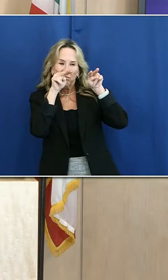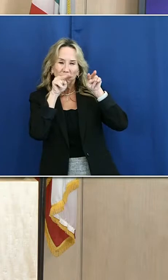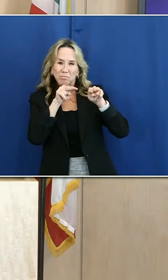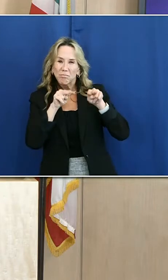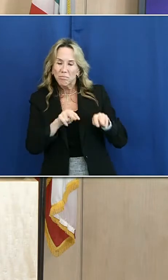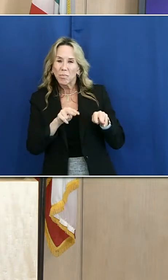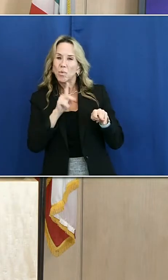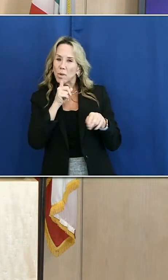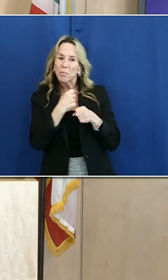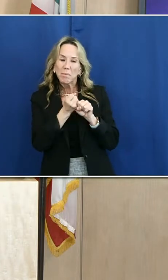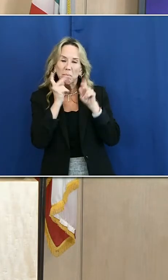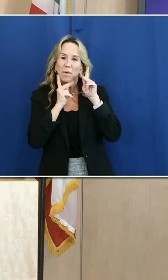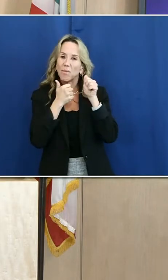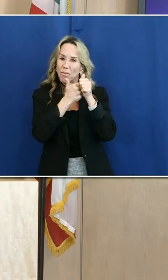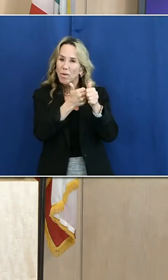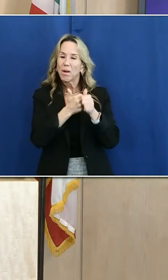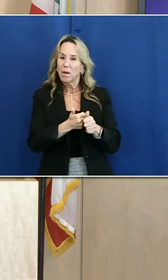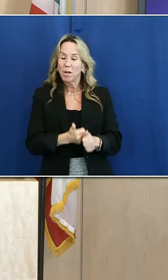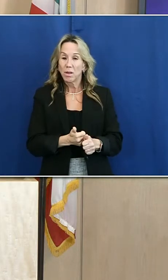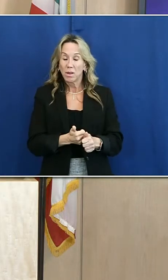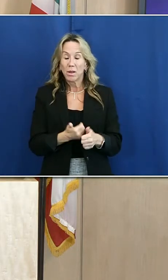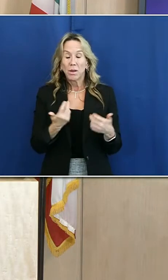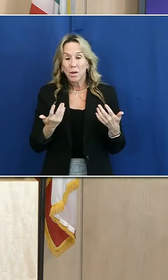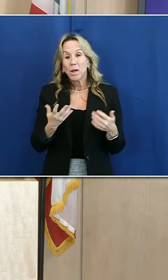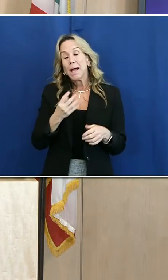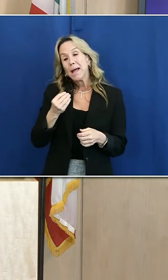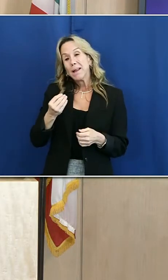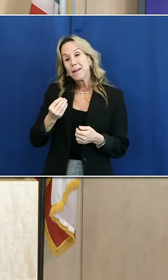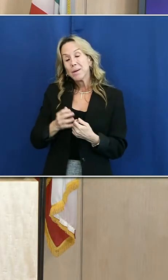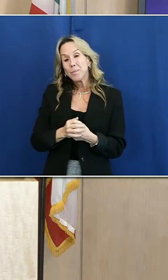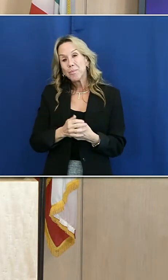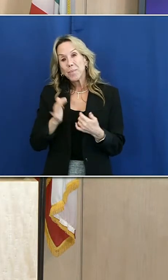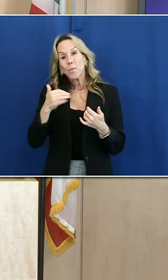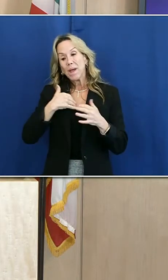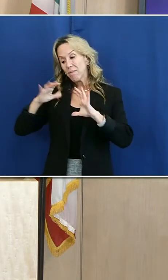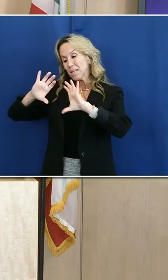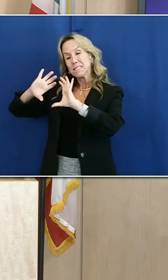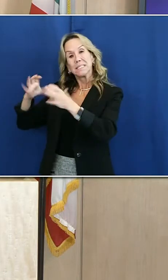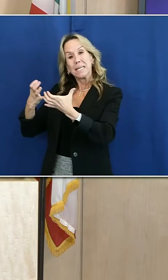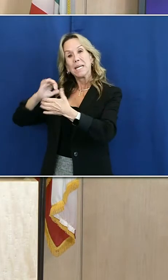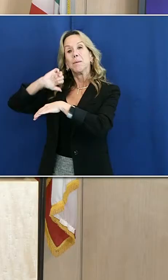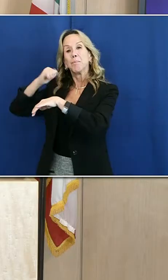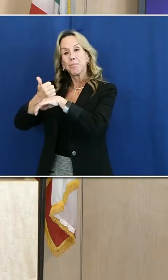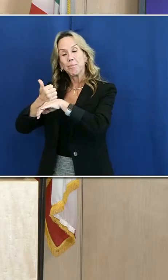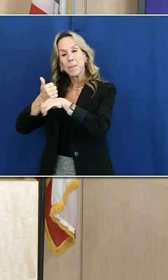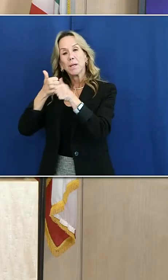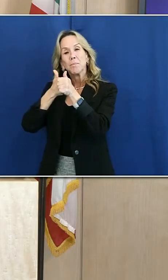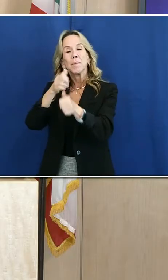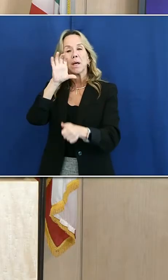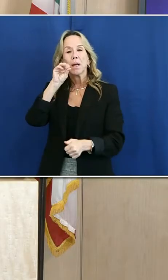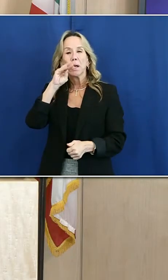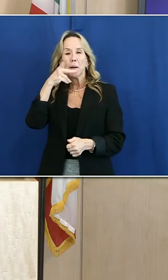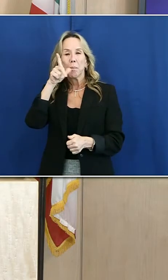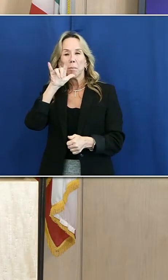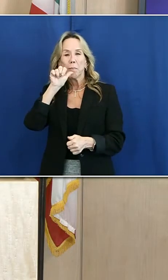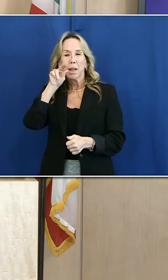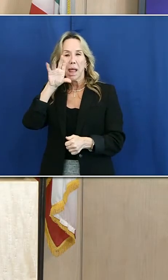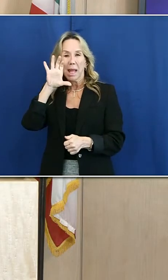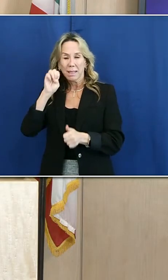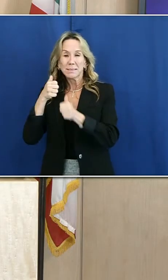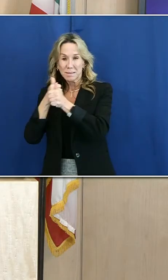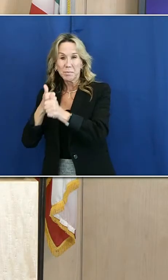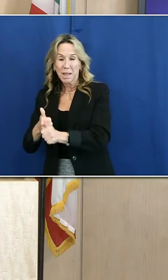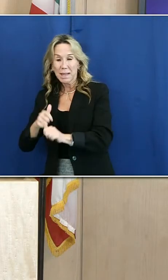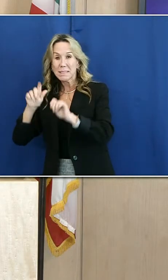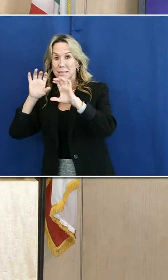and luckily we have a compliance and a team that will be working on this. But I would like to invite to